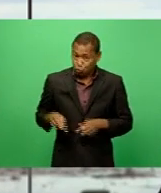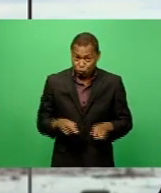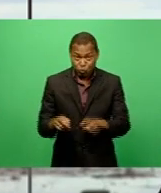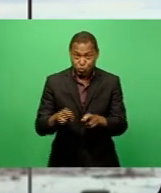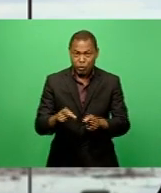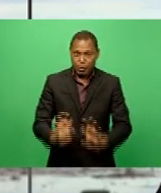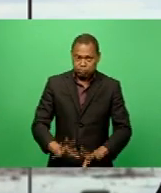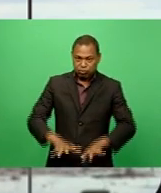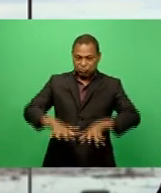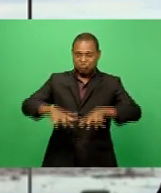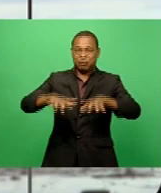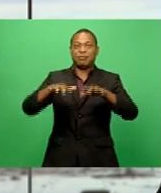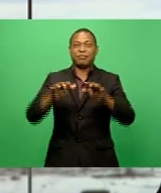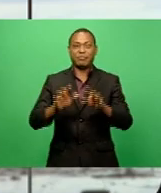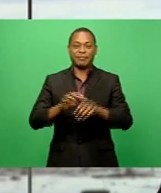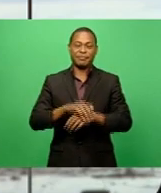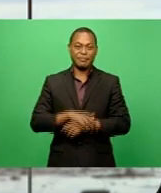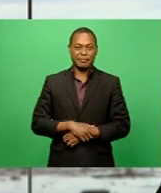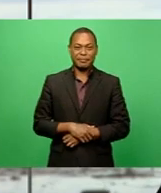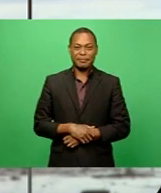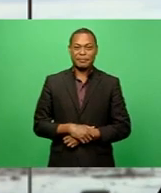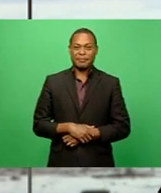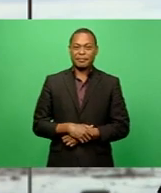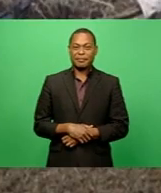villagers' belongings. Korey Tandulala again.